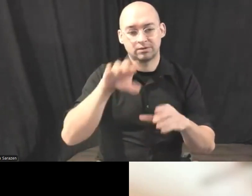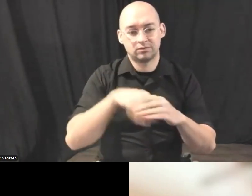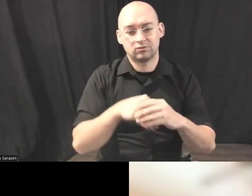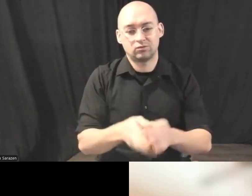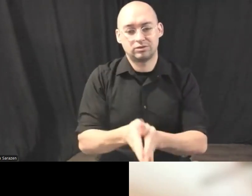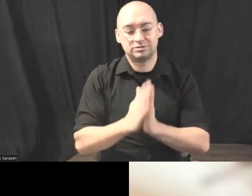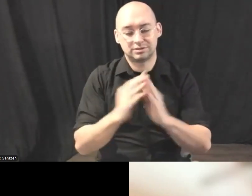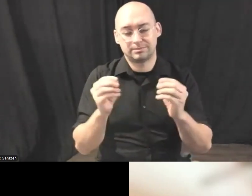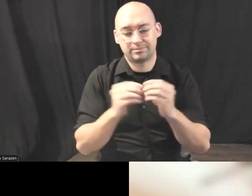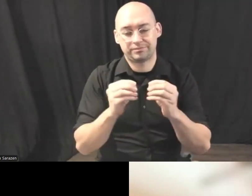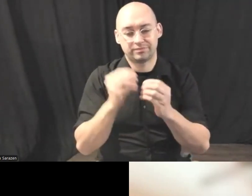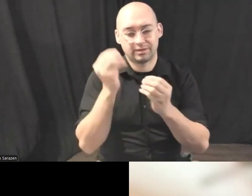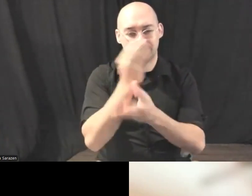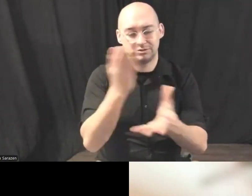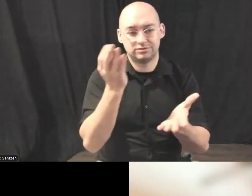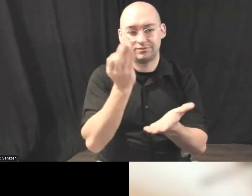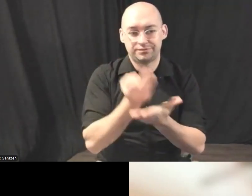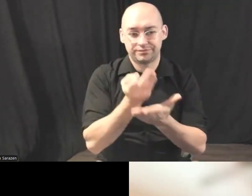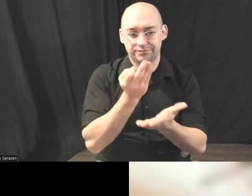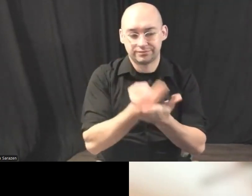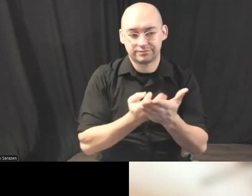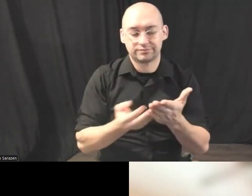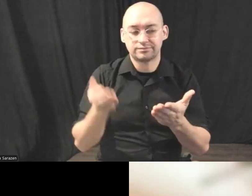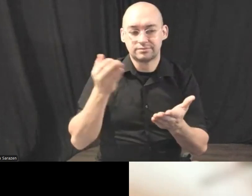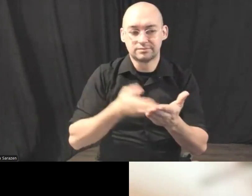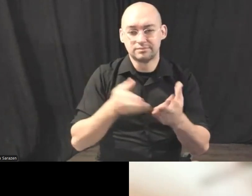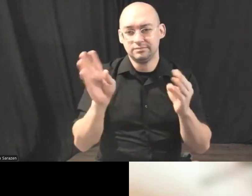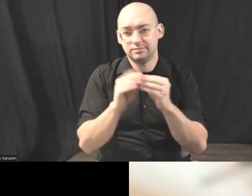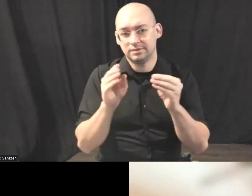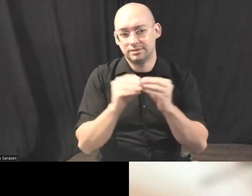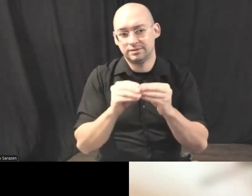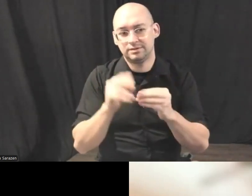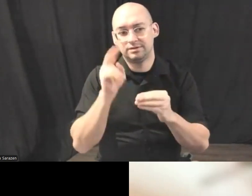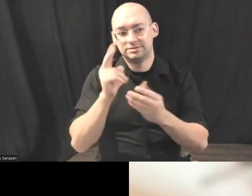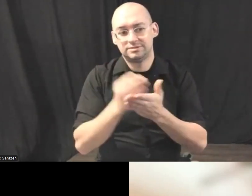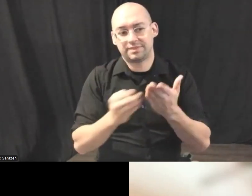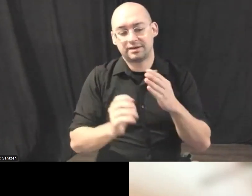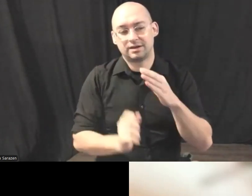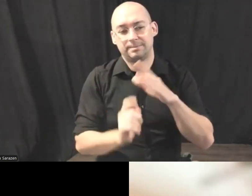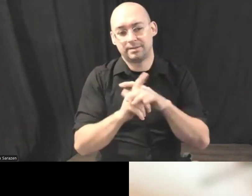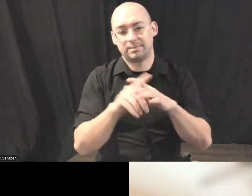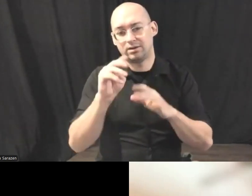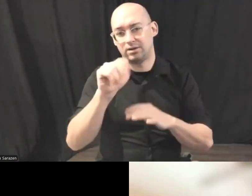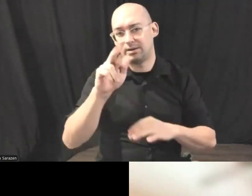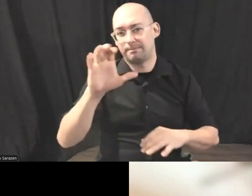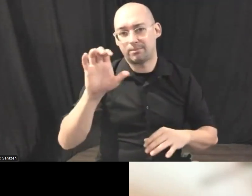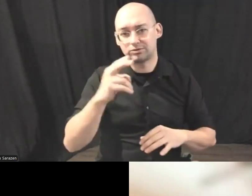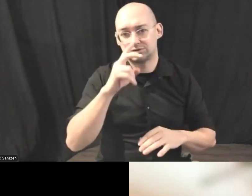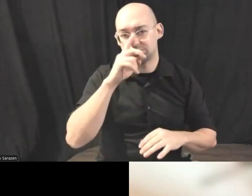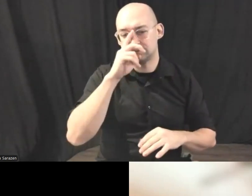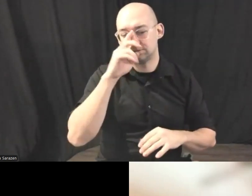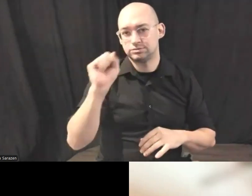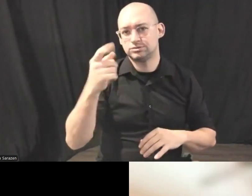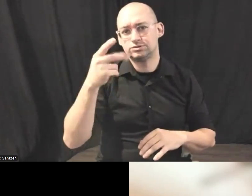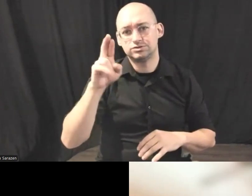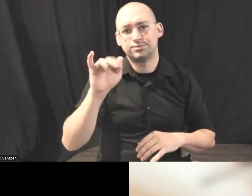LTSS financing at this meeting, but I do see something's coming up in March or in the spring. So